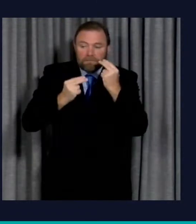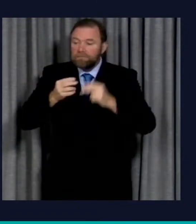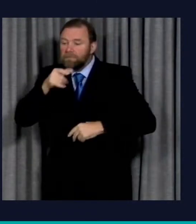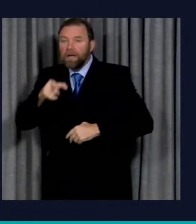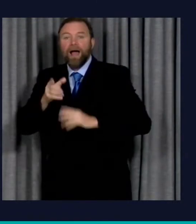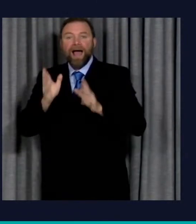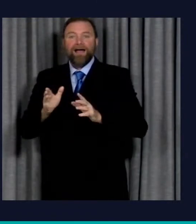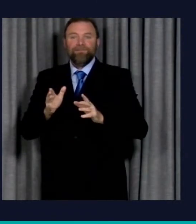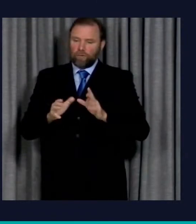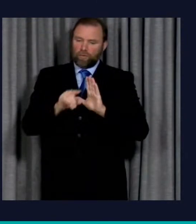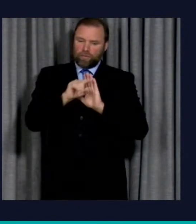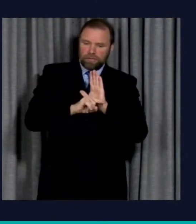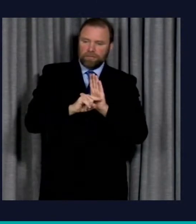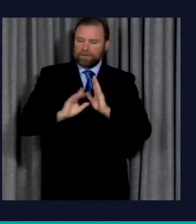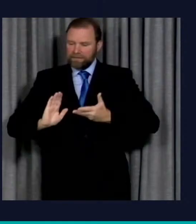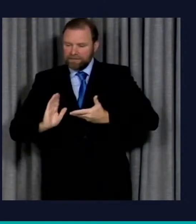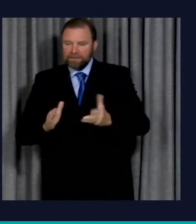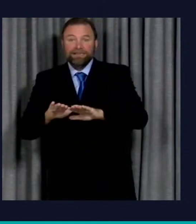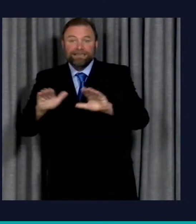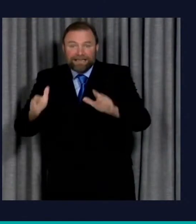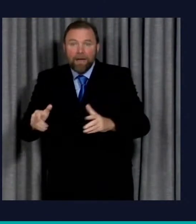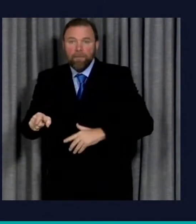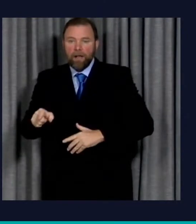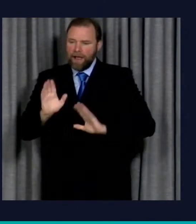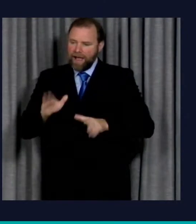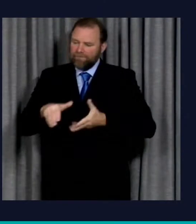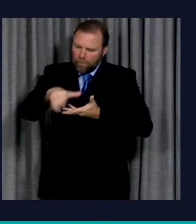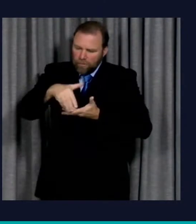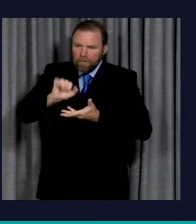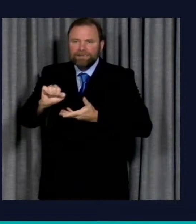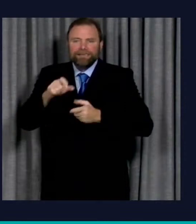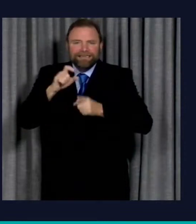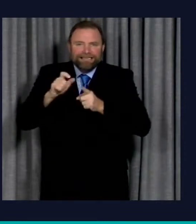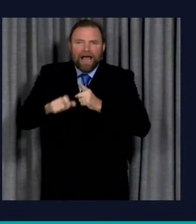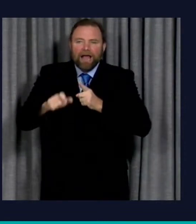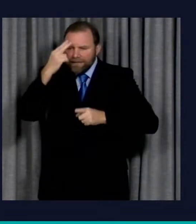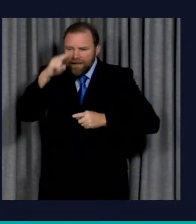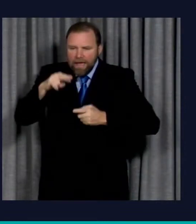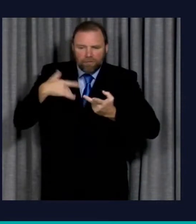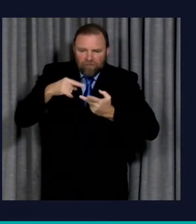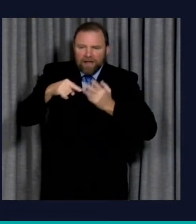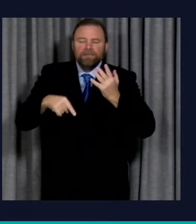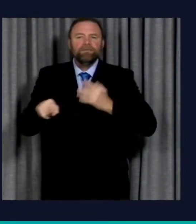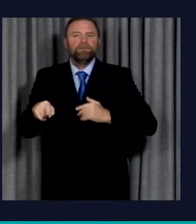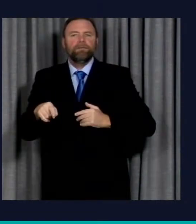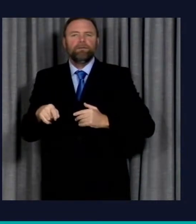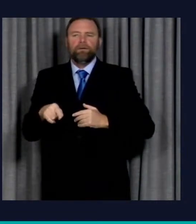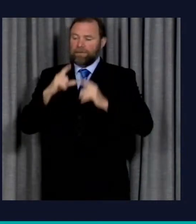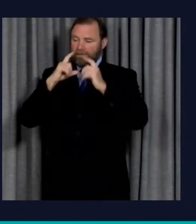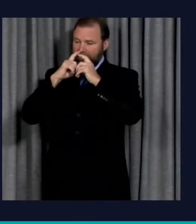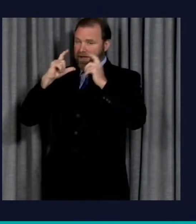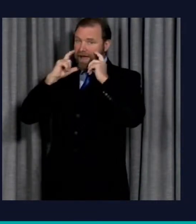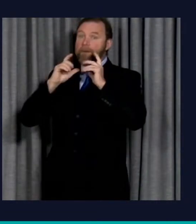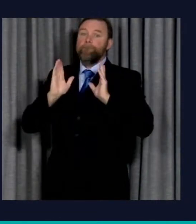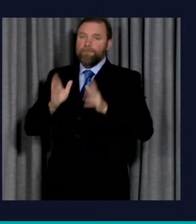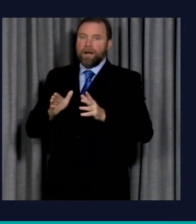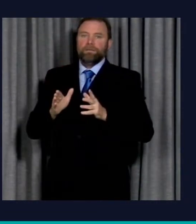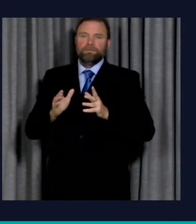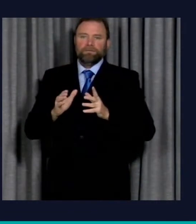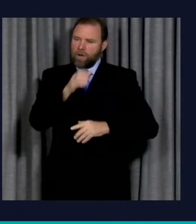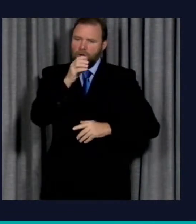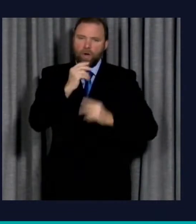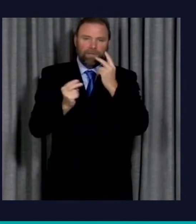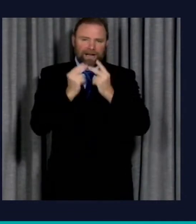service and collecting contact details. Face coverings will be required in hospitality settings at all